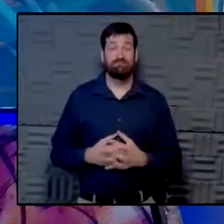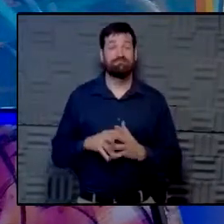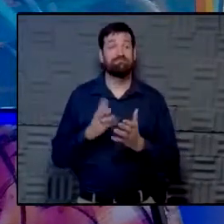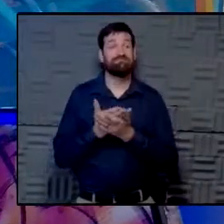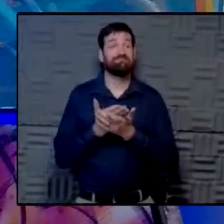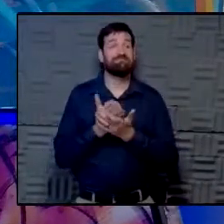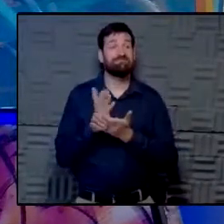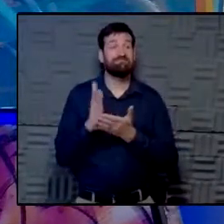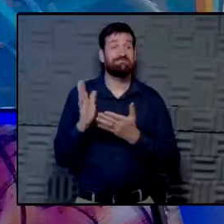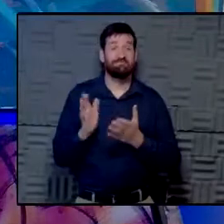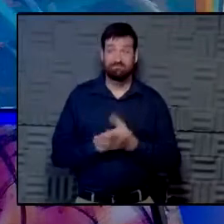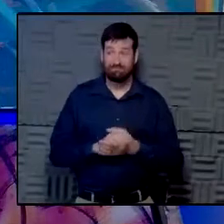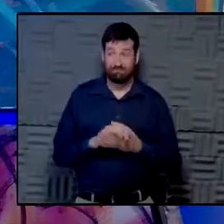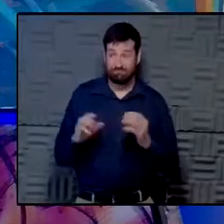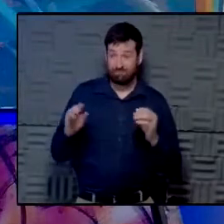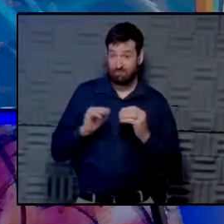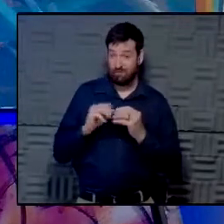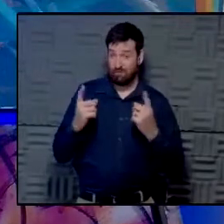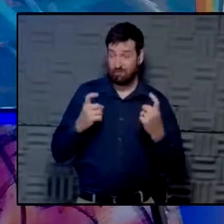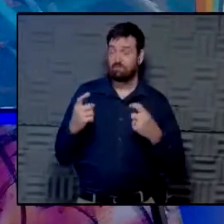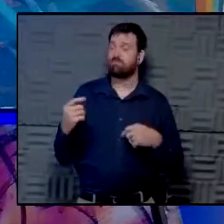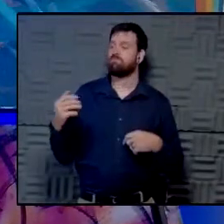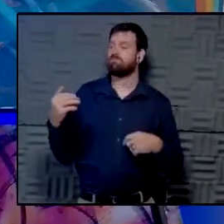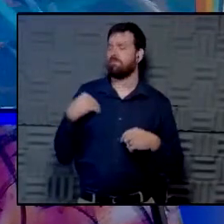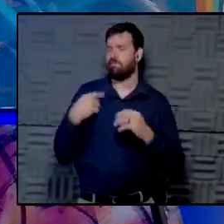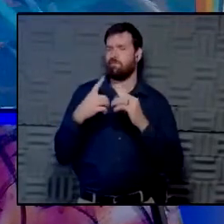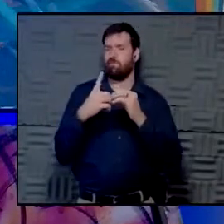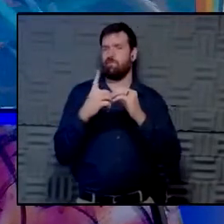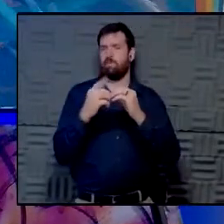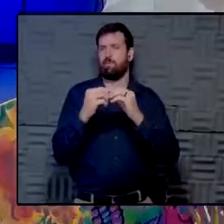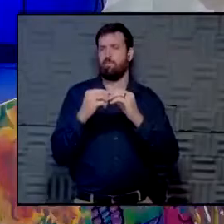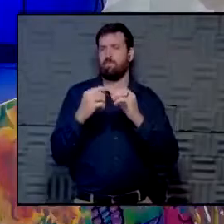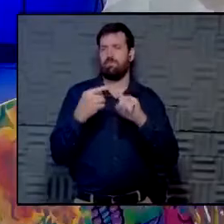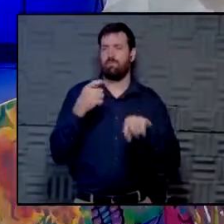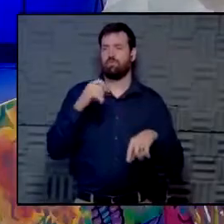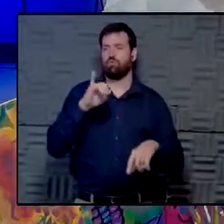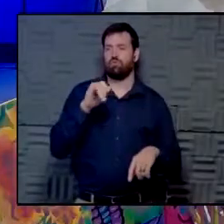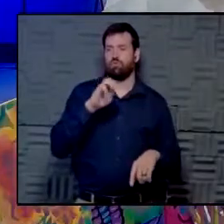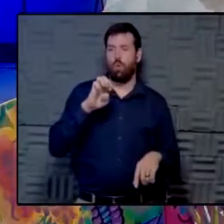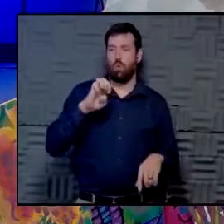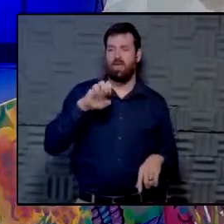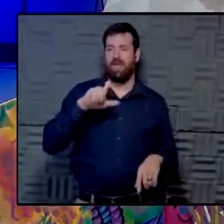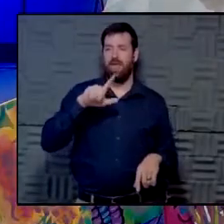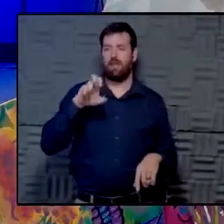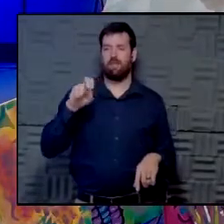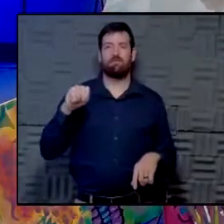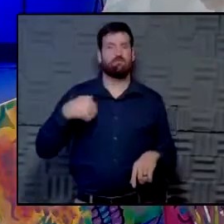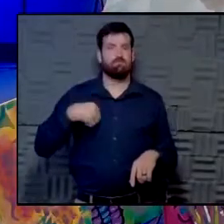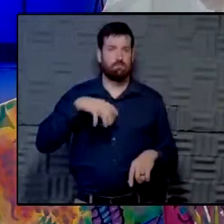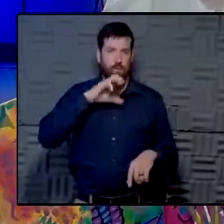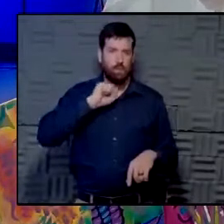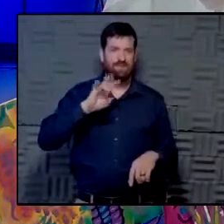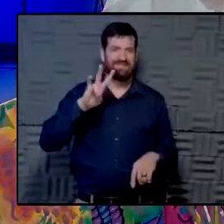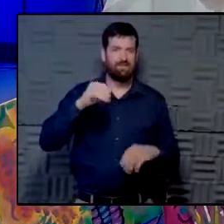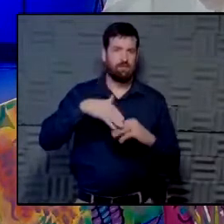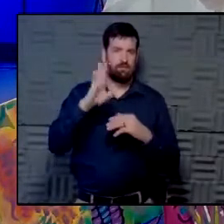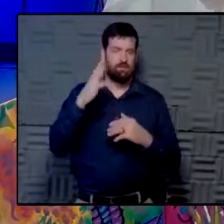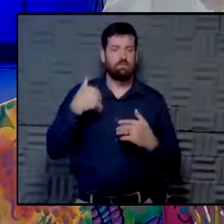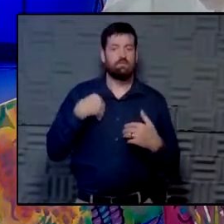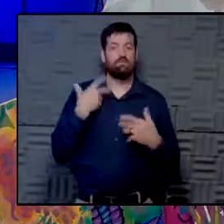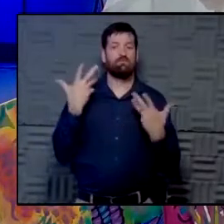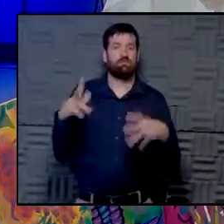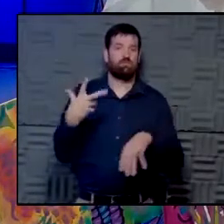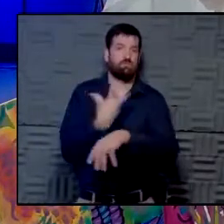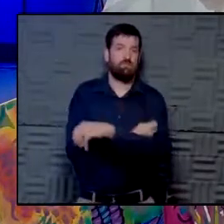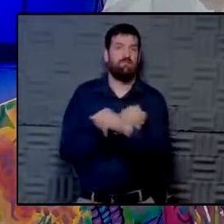All right. Any more questions? No? Okay. We do have just one from Joe Ellen. She says, I'm over 70 and fully vaccinated, and I started